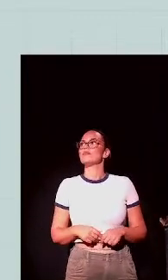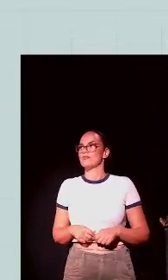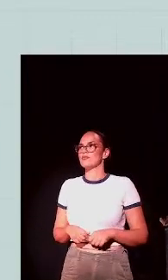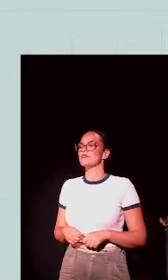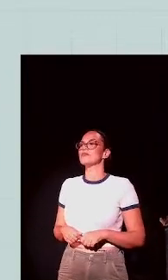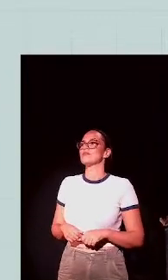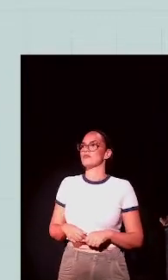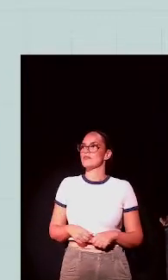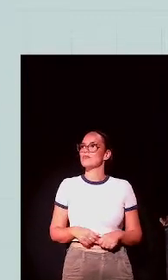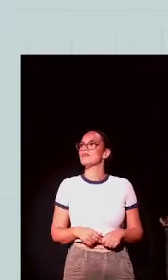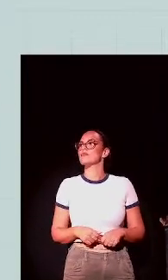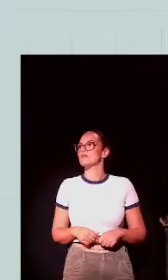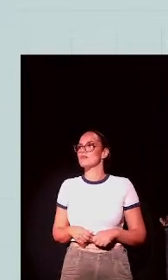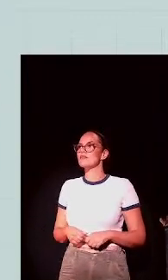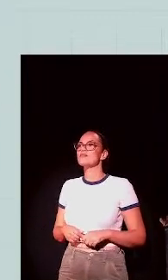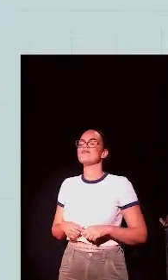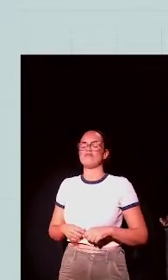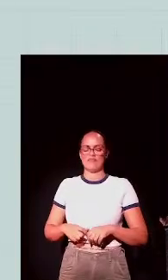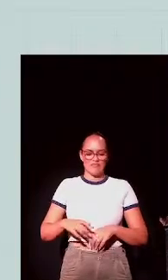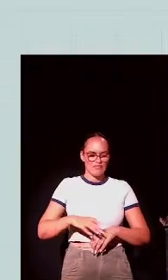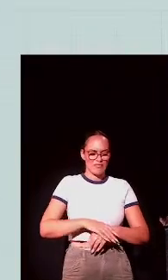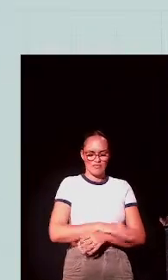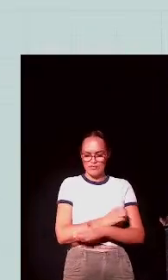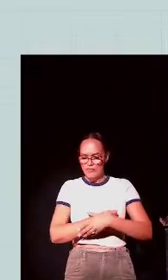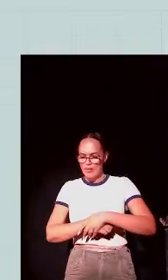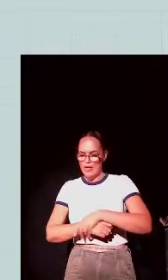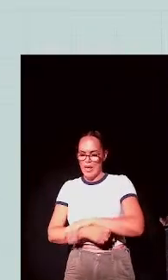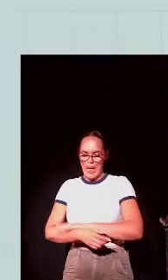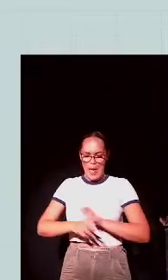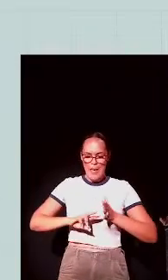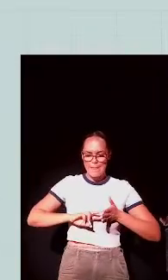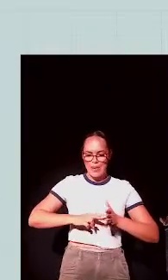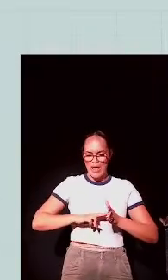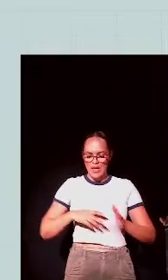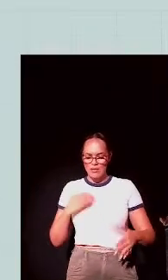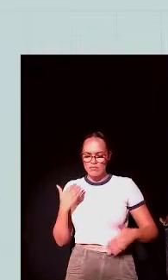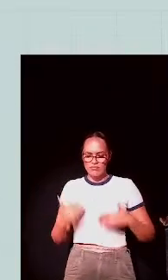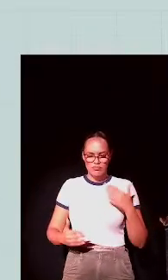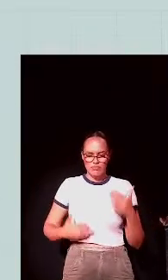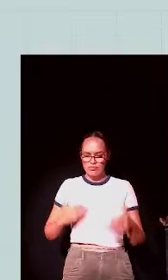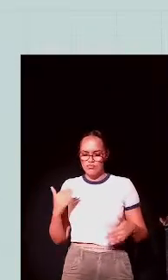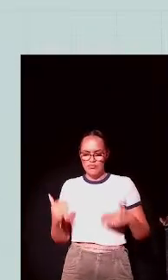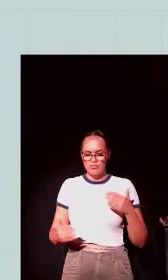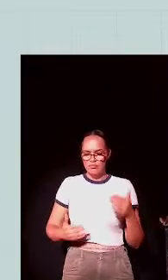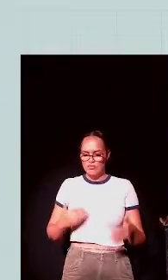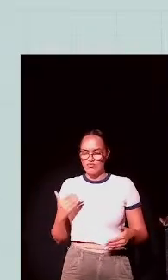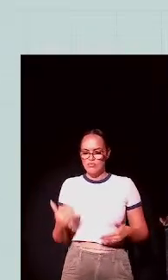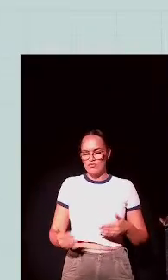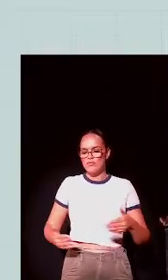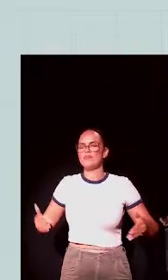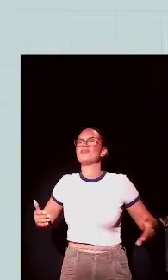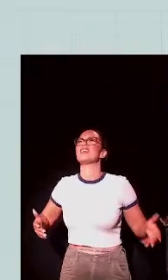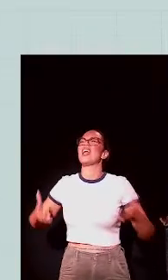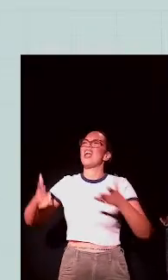We put our plan in action. A leader.